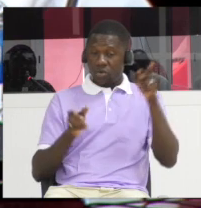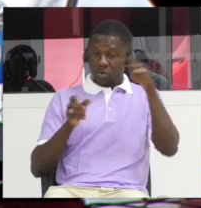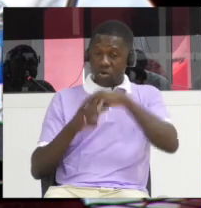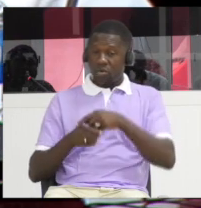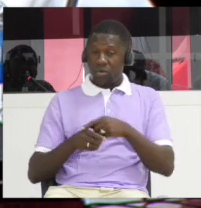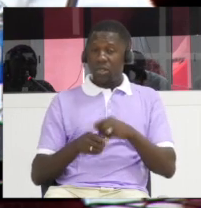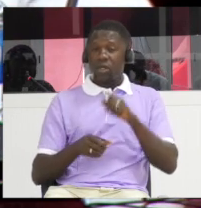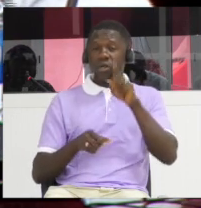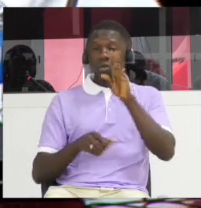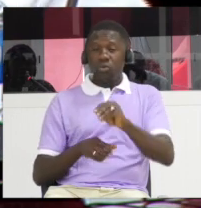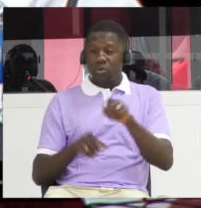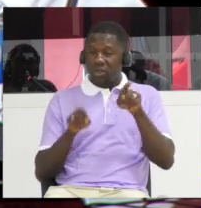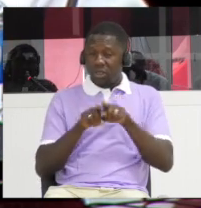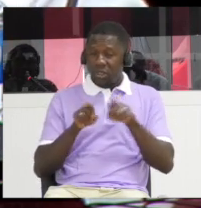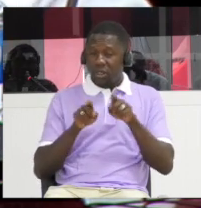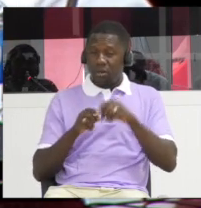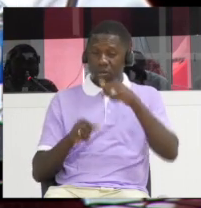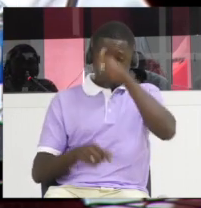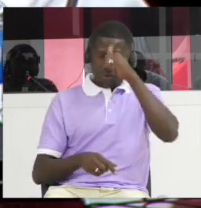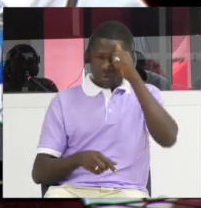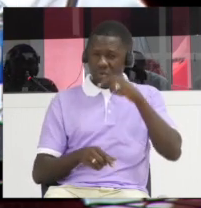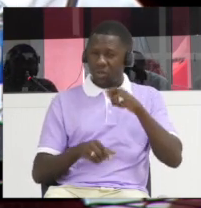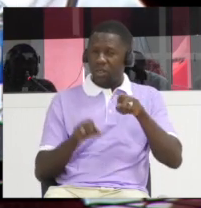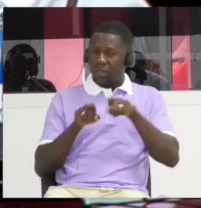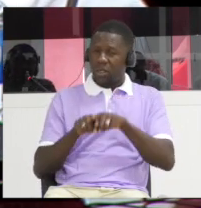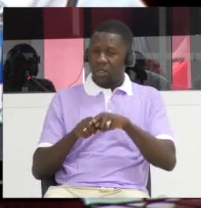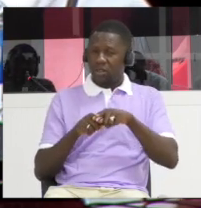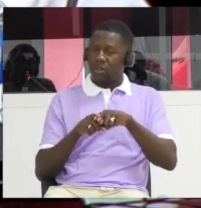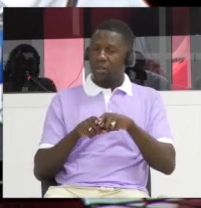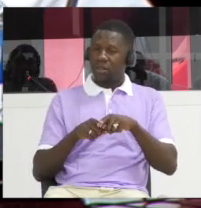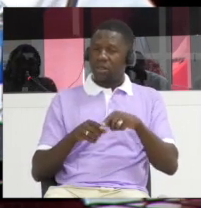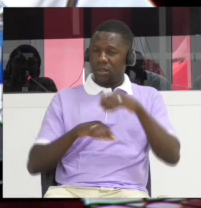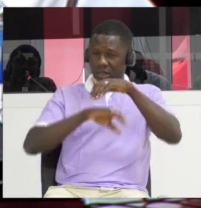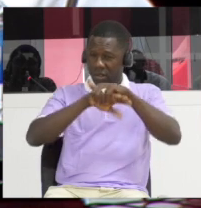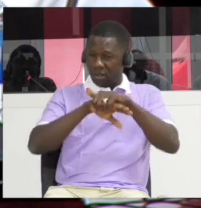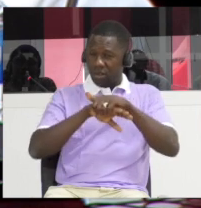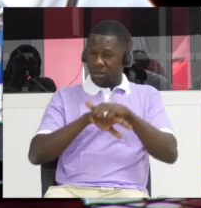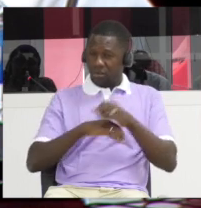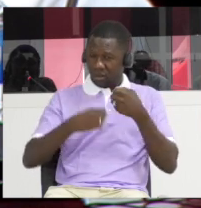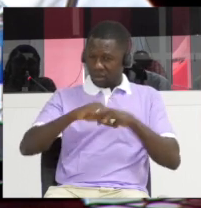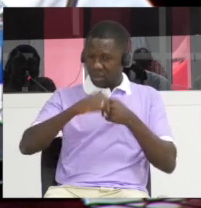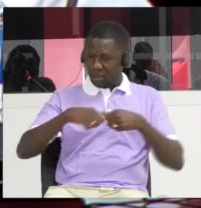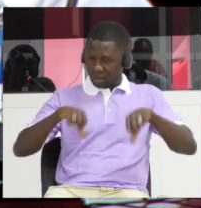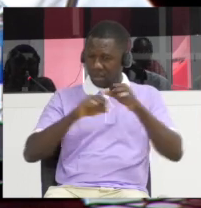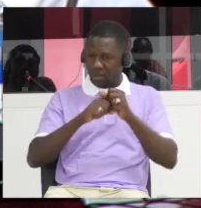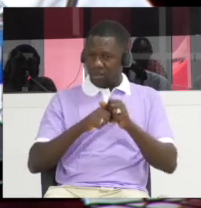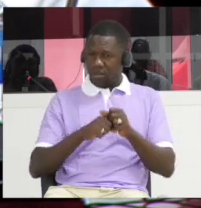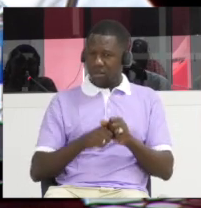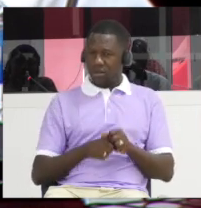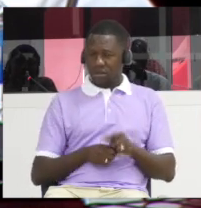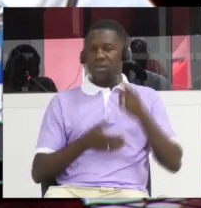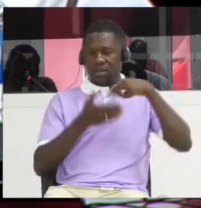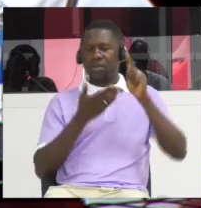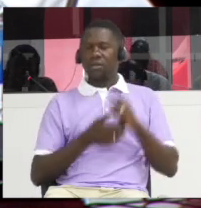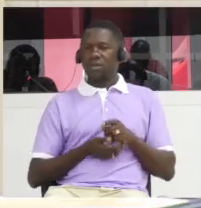to perform basically almost the same function as the Nigerians, yeah. Training. That's